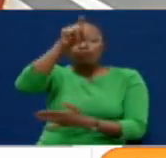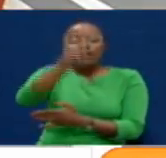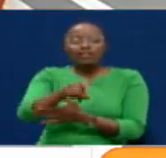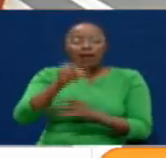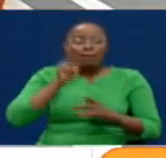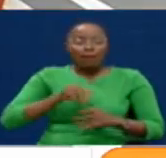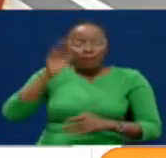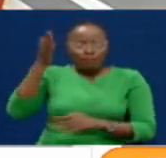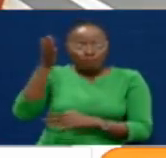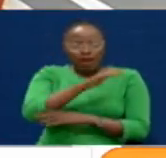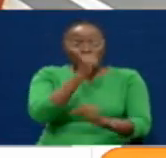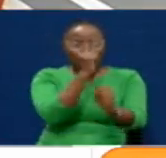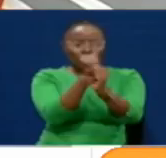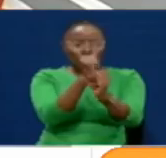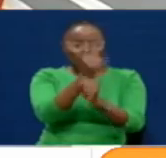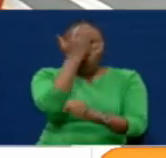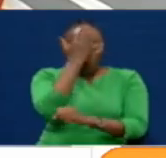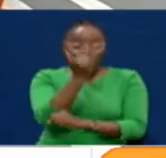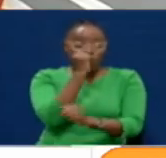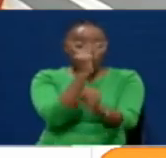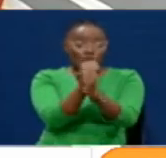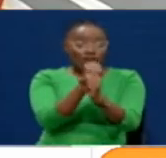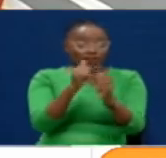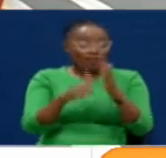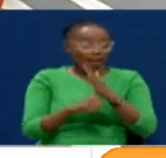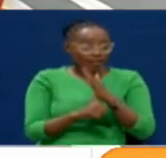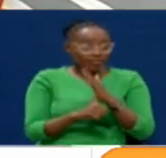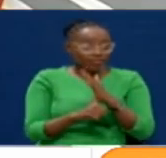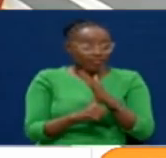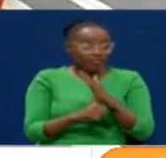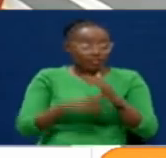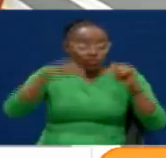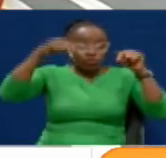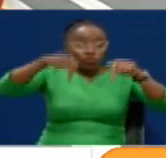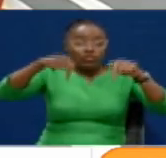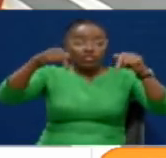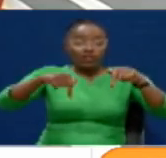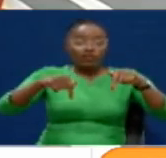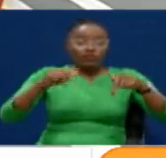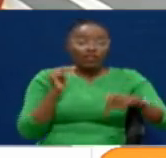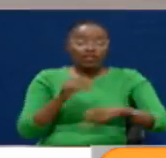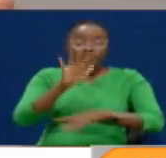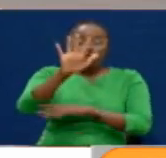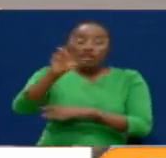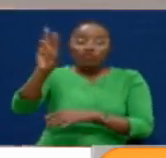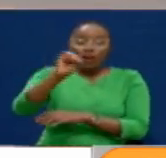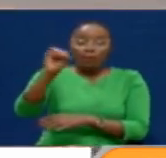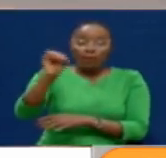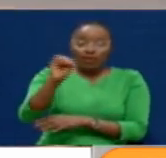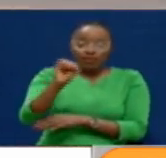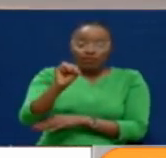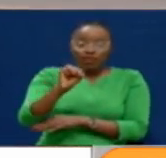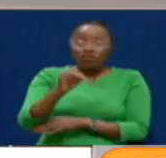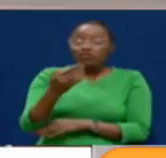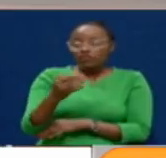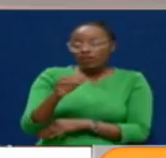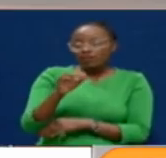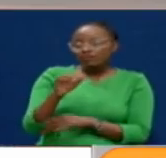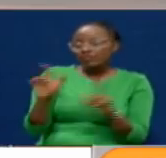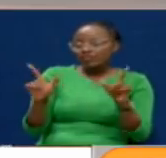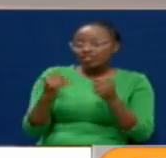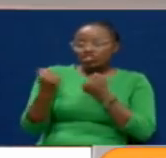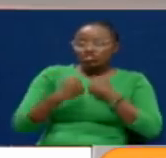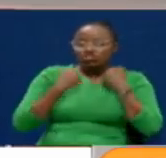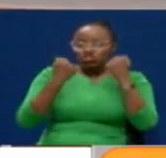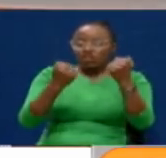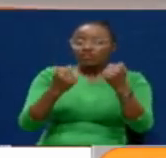get back to working. Because working hard, Jeff, today we have 5 million driving licenses issued.